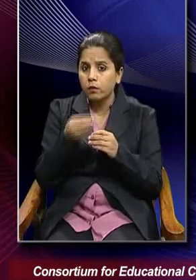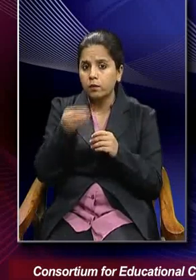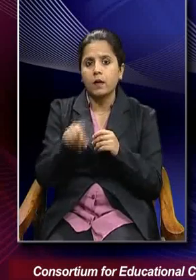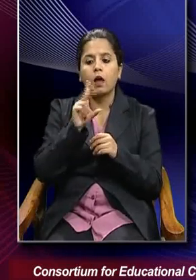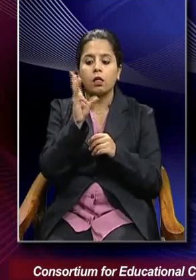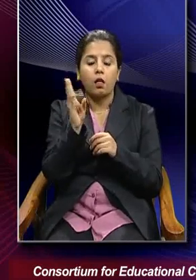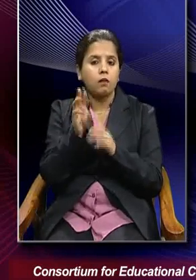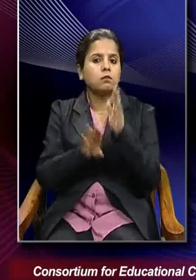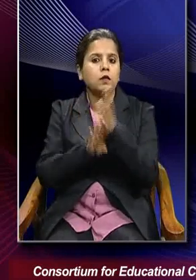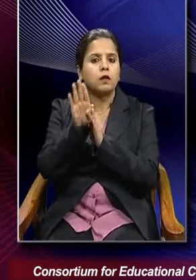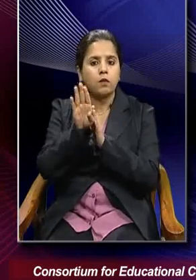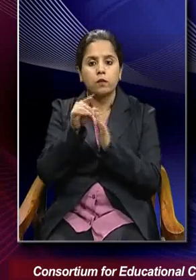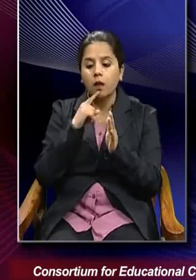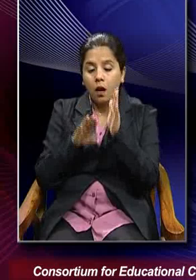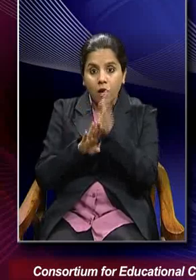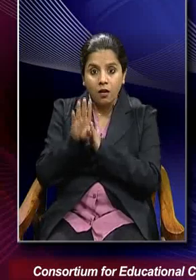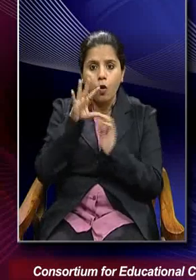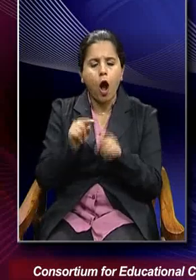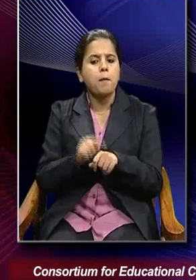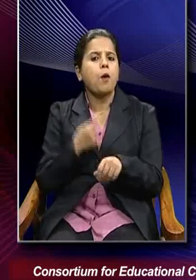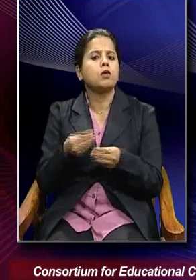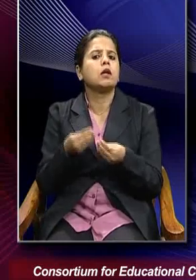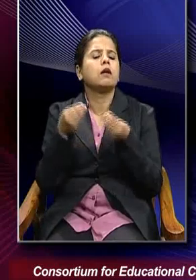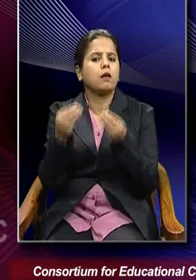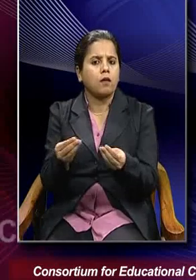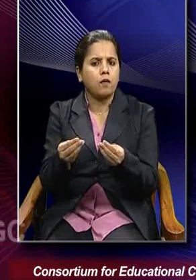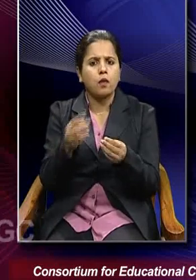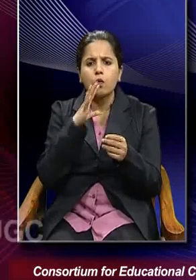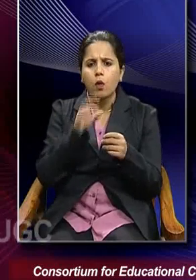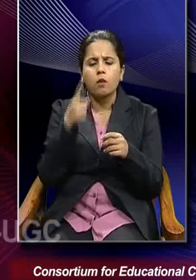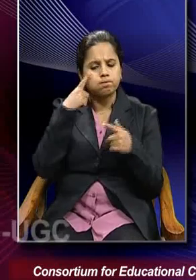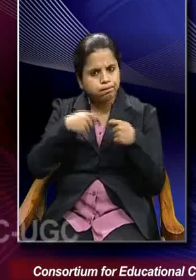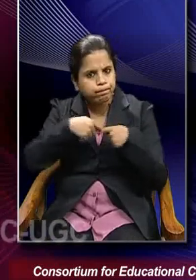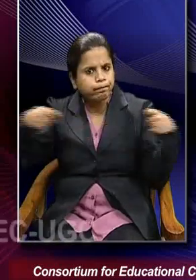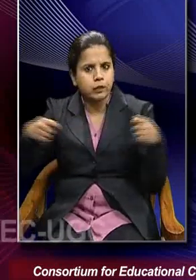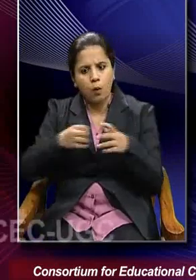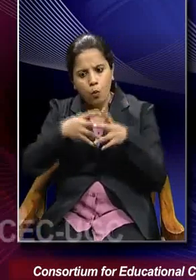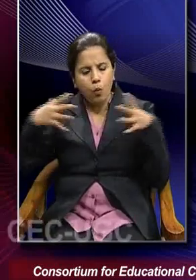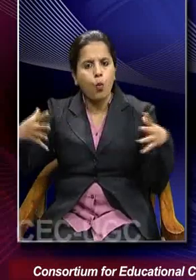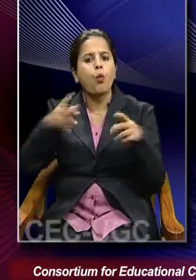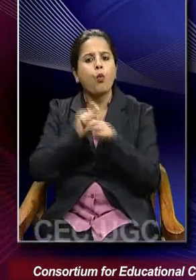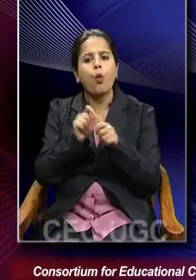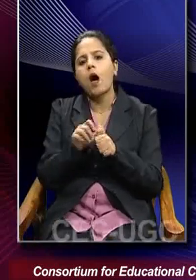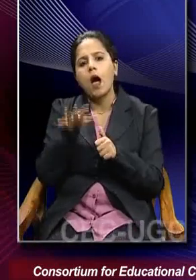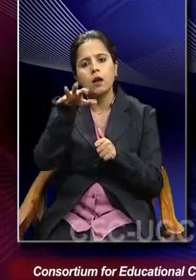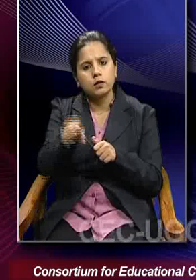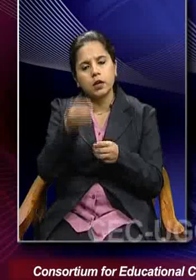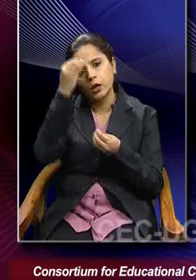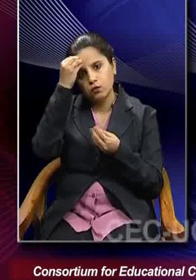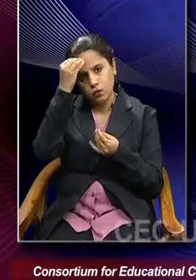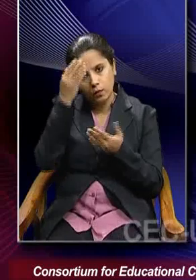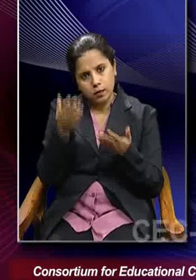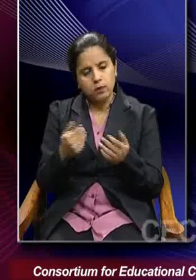development, providing opportunities to expand access to